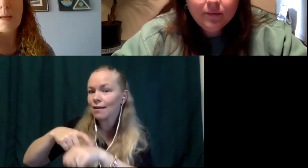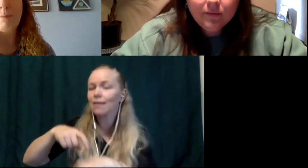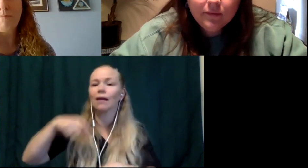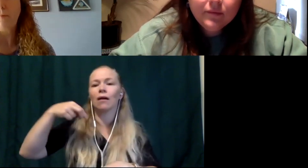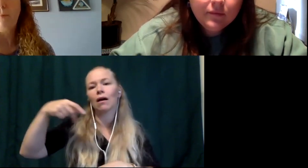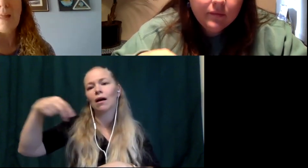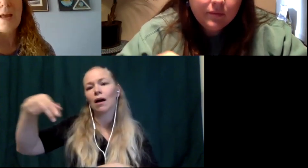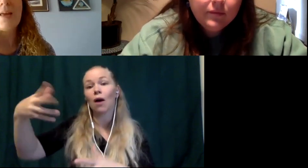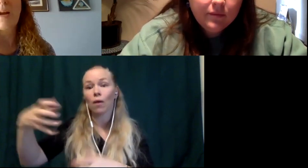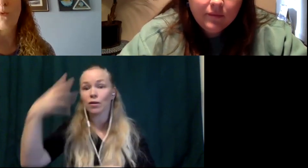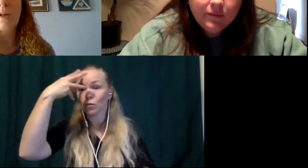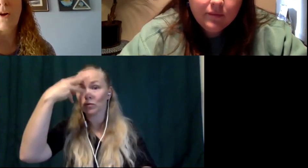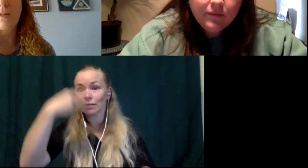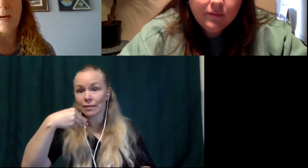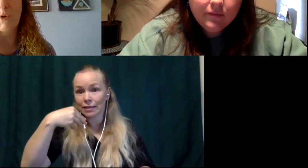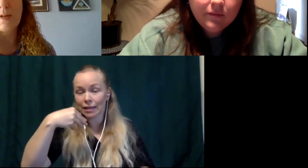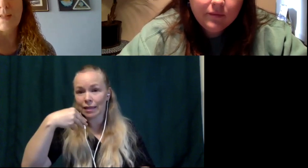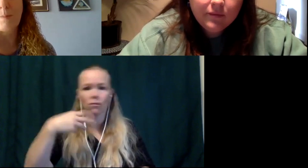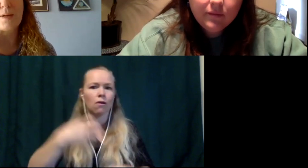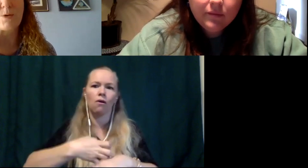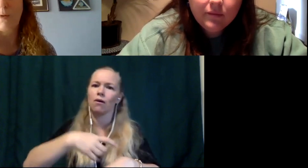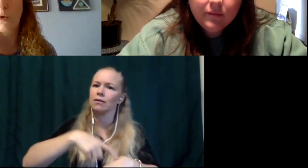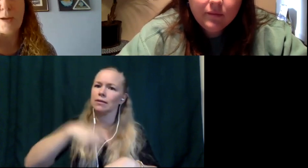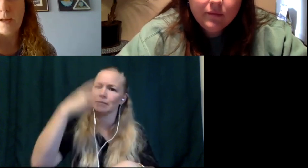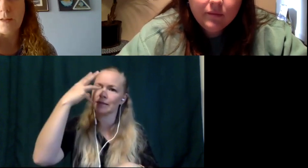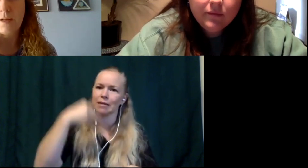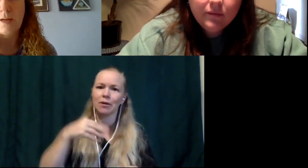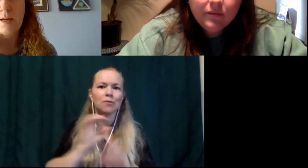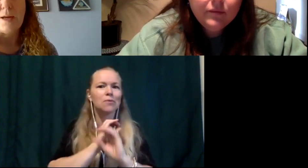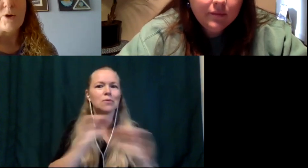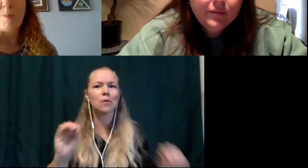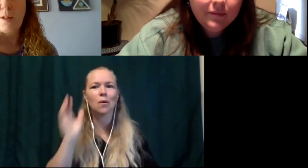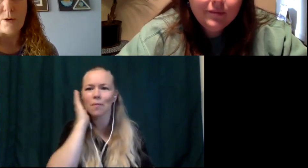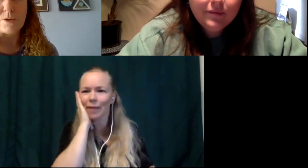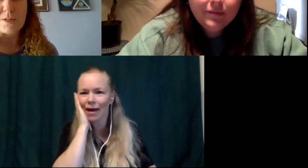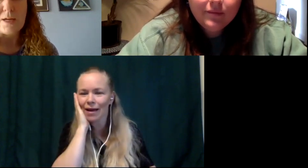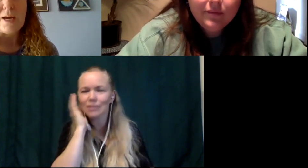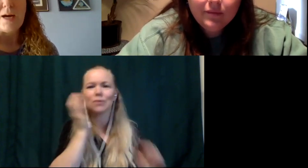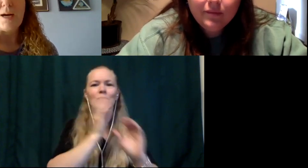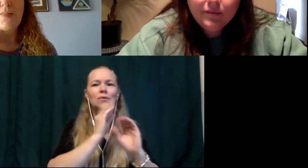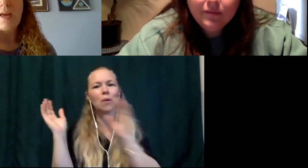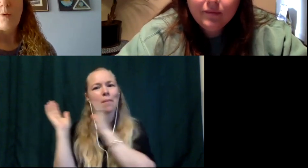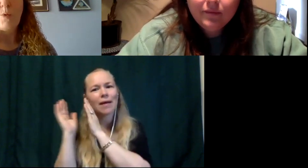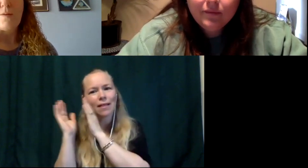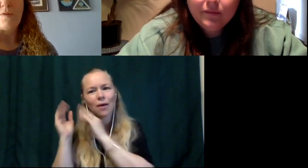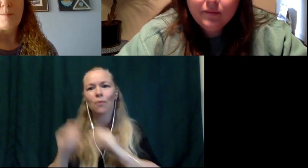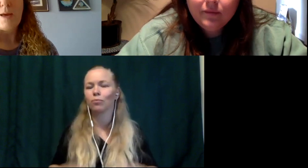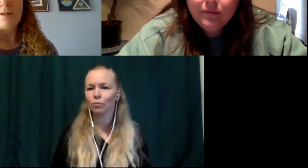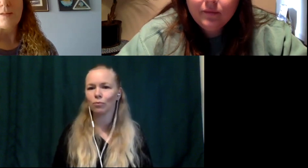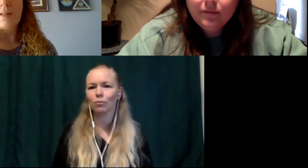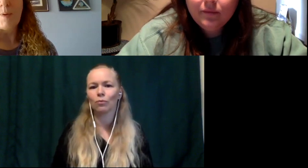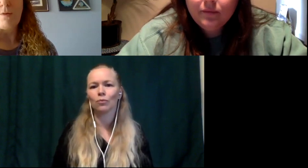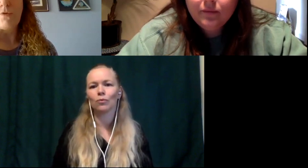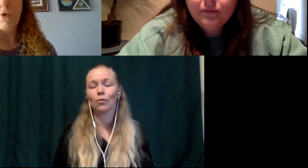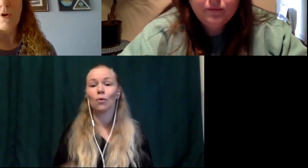go to sleep, and they had a really hard time going to sleep because there were no beds, no pillows. They had, one of them had